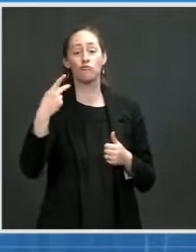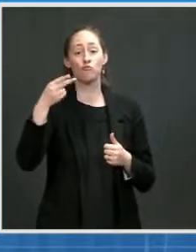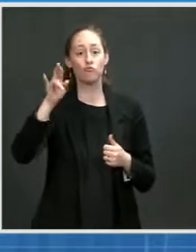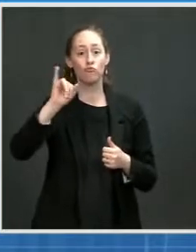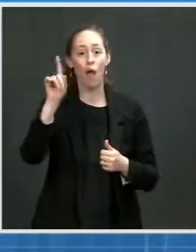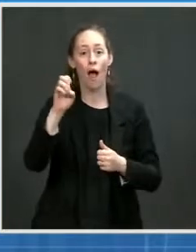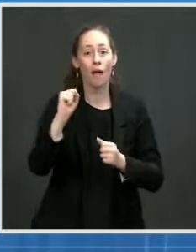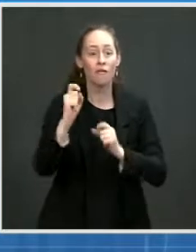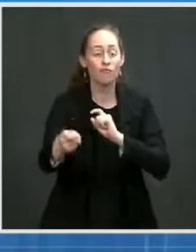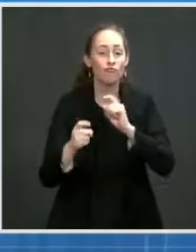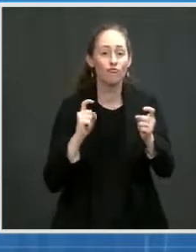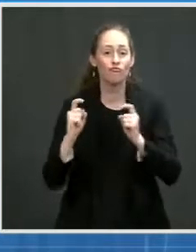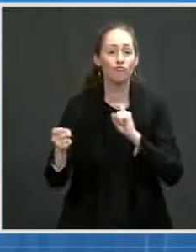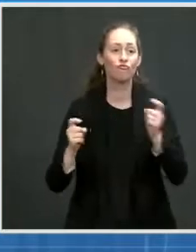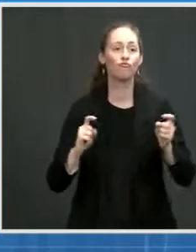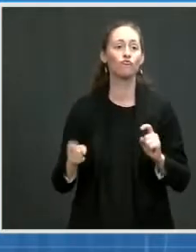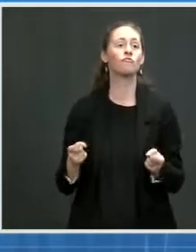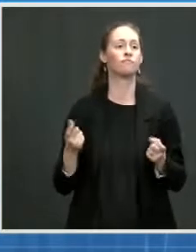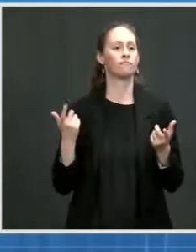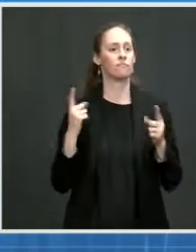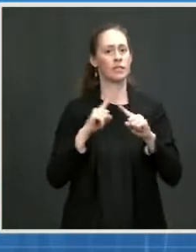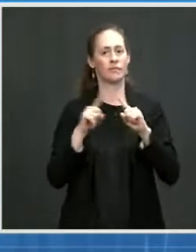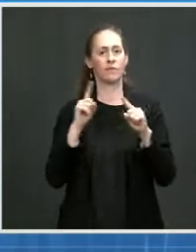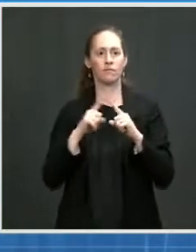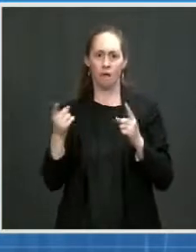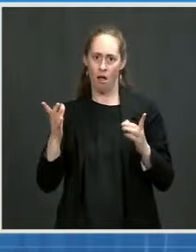monetary incentives for individuals who get vaccinated.